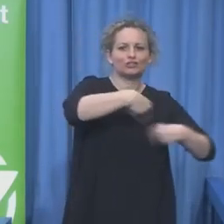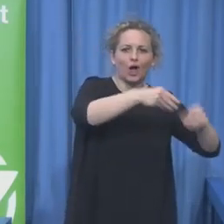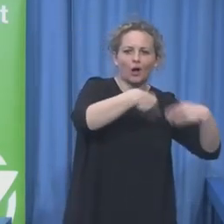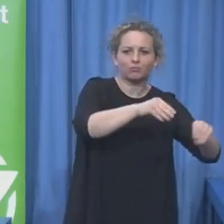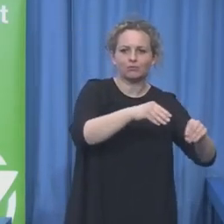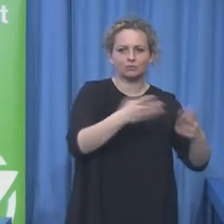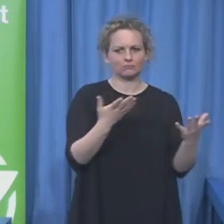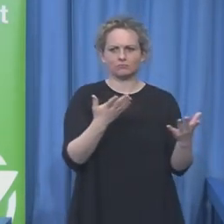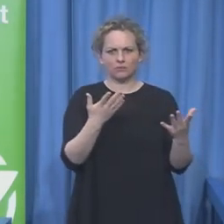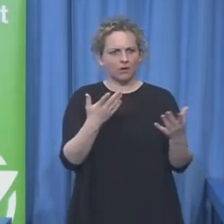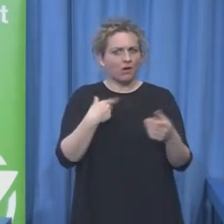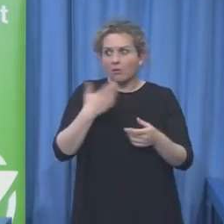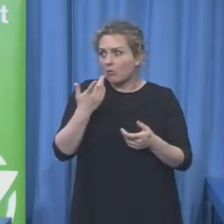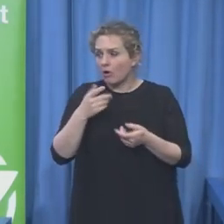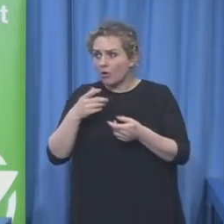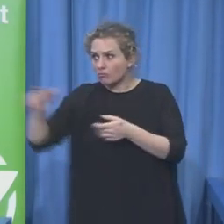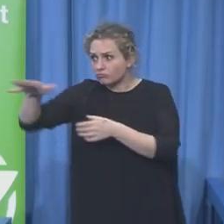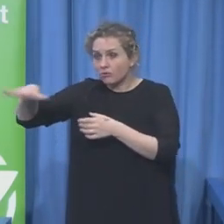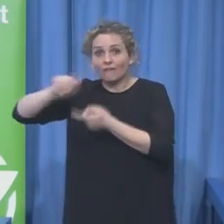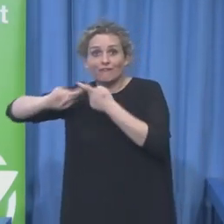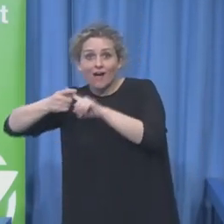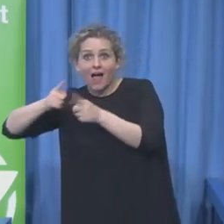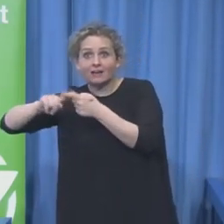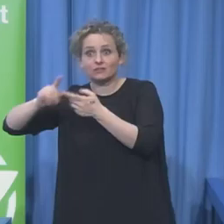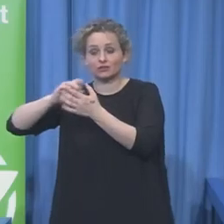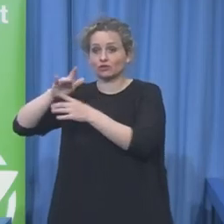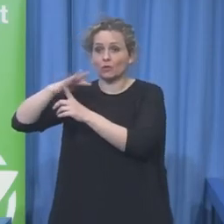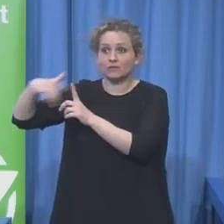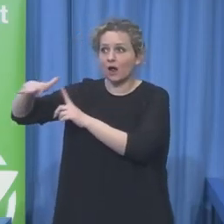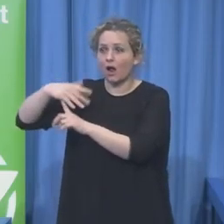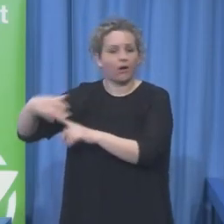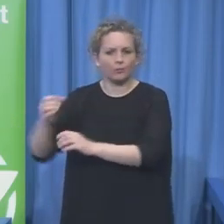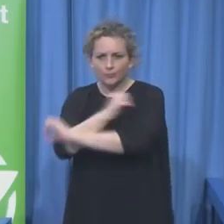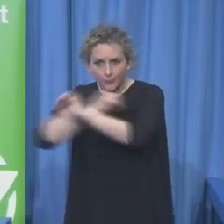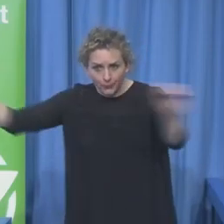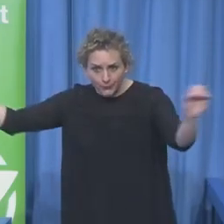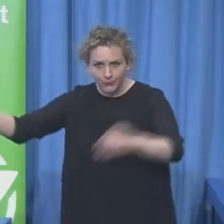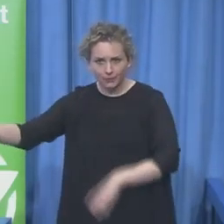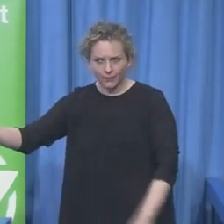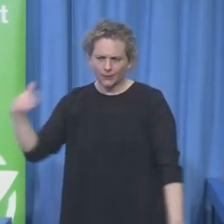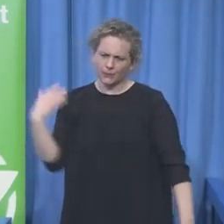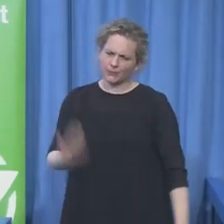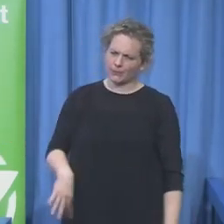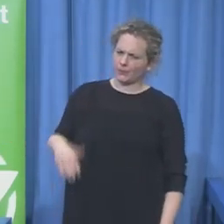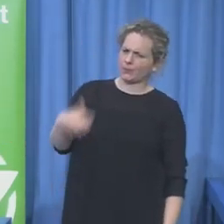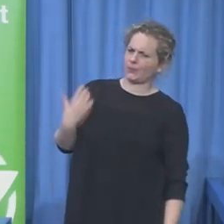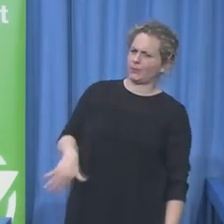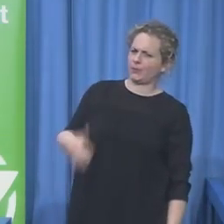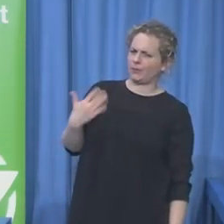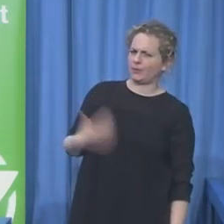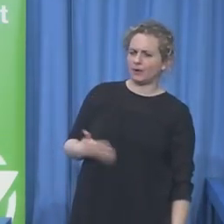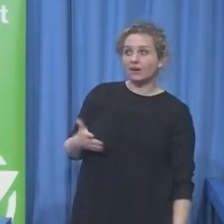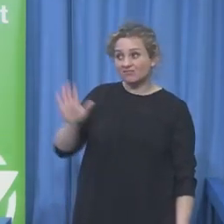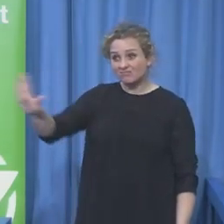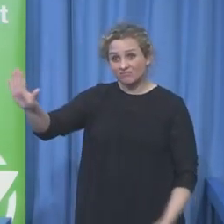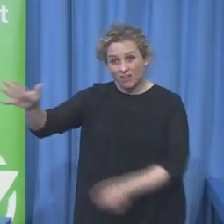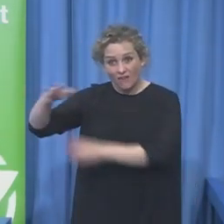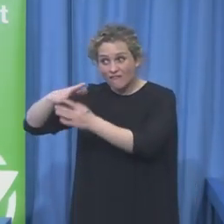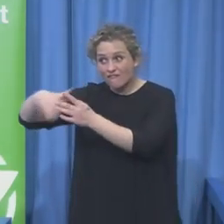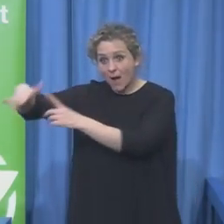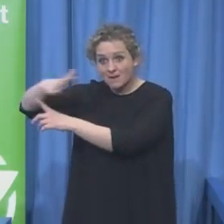is the worst, they lost any contact with any member of the family. So